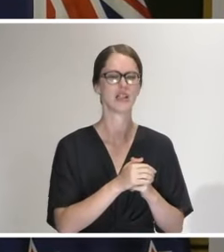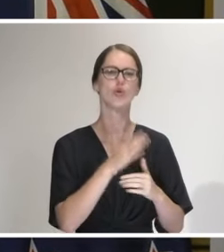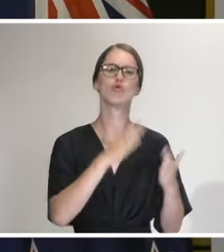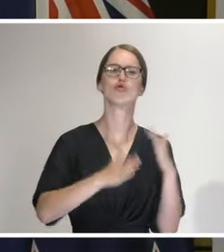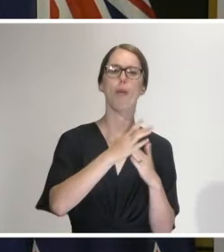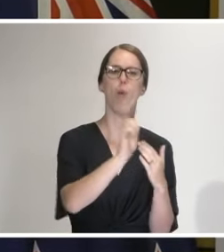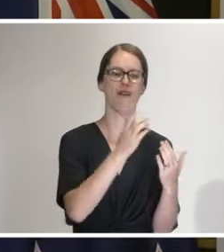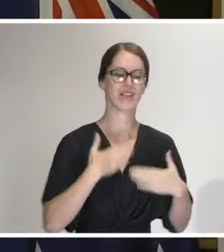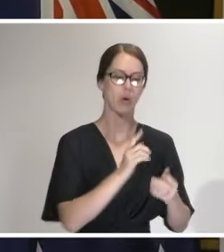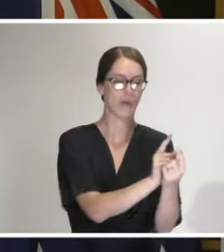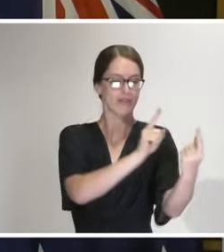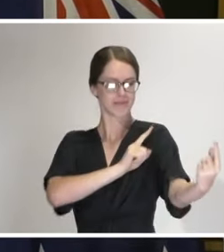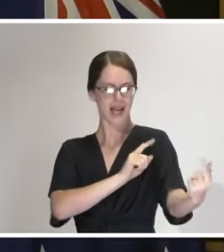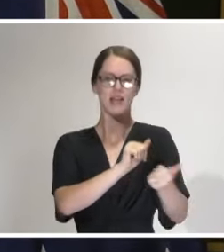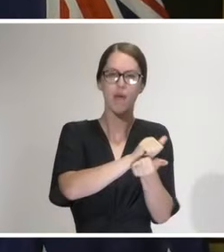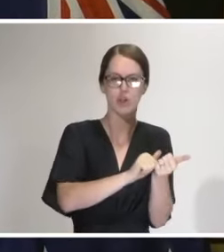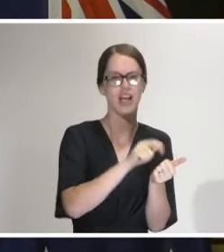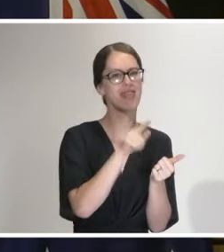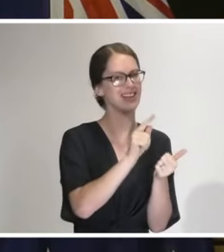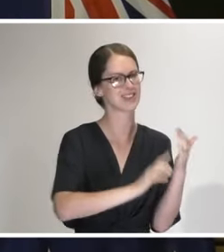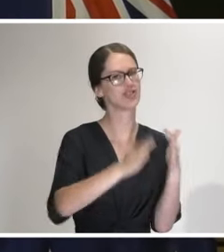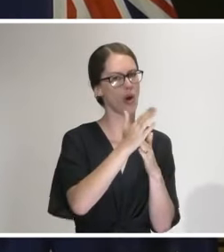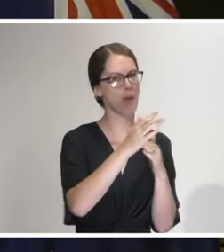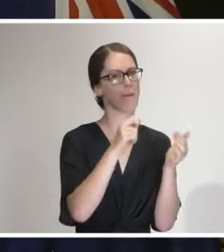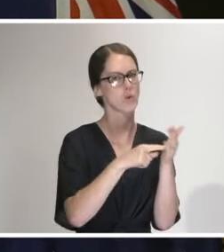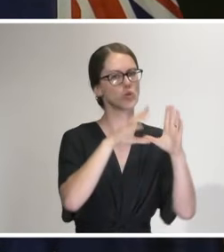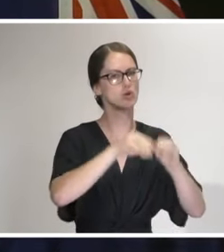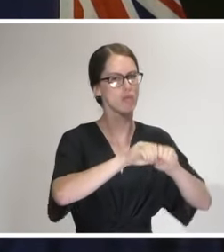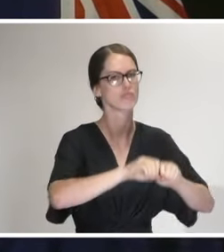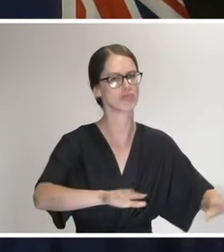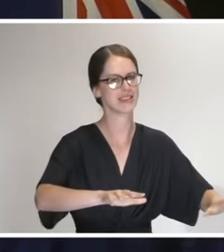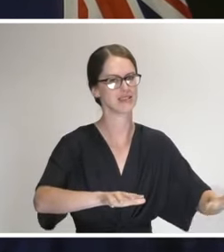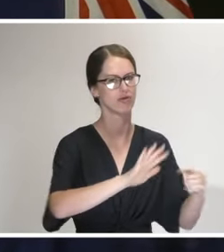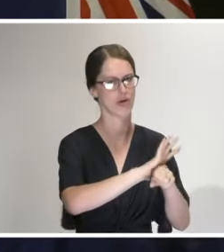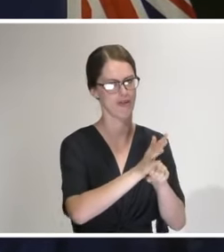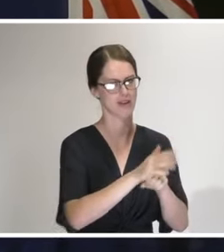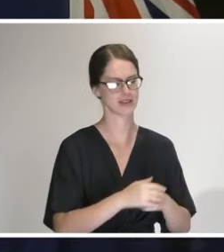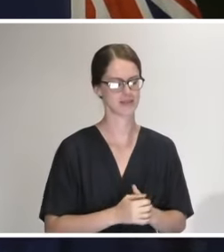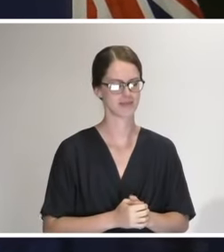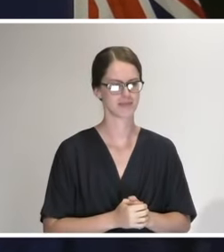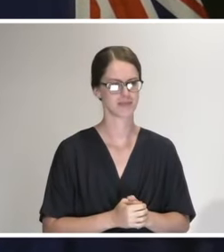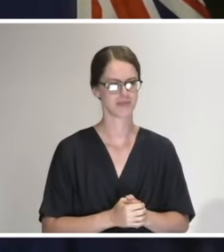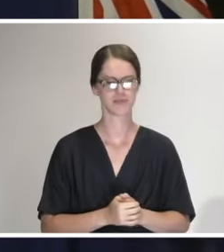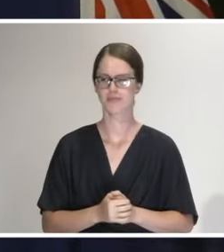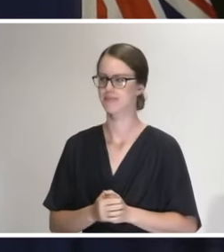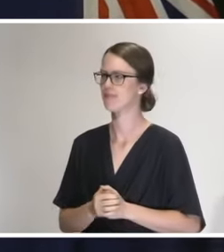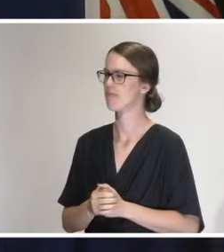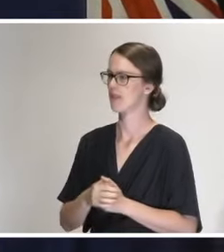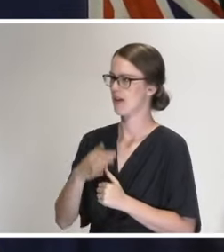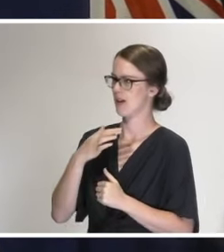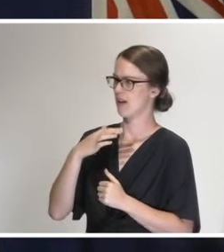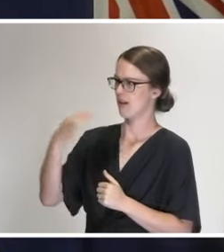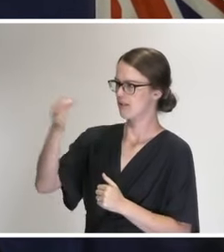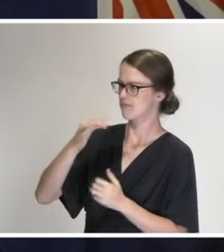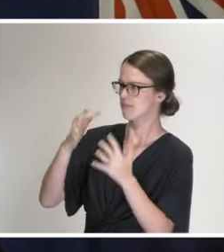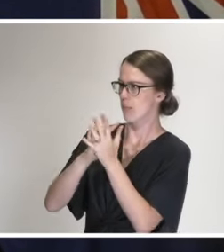distancing and the hand hygiene as the essential platform that we're building our preventative approach on. The WHO, though,